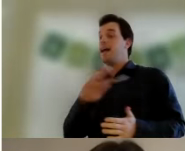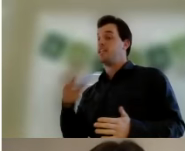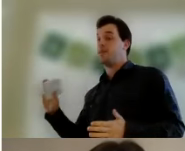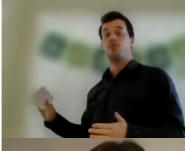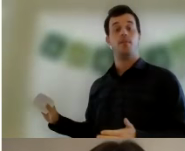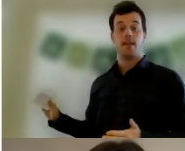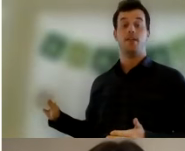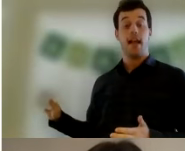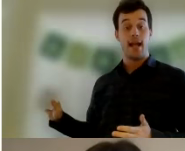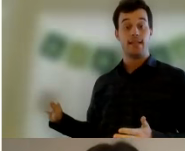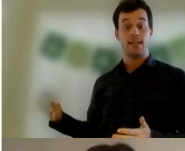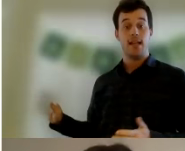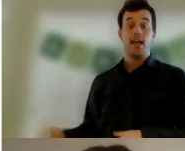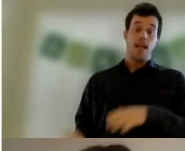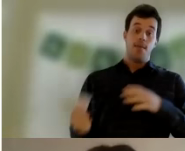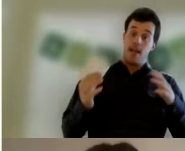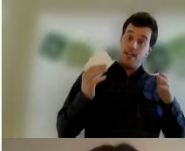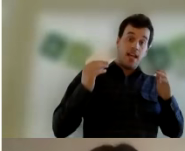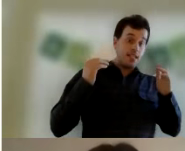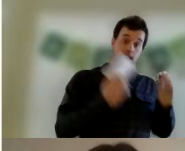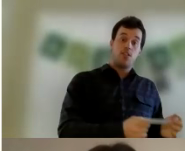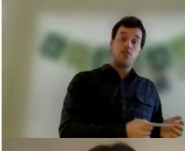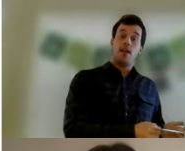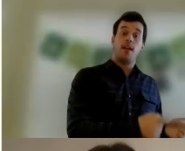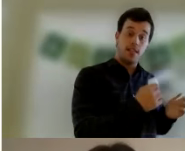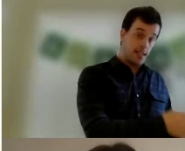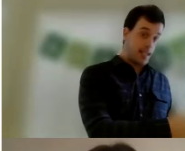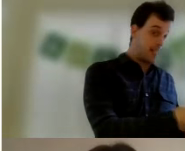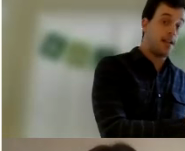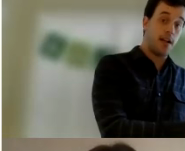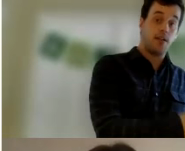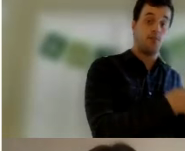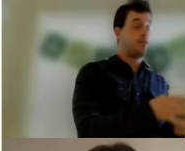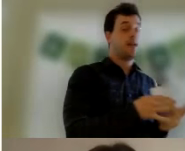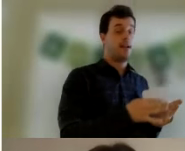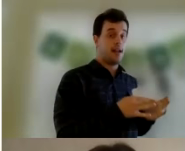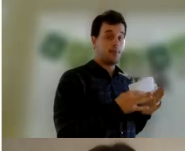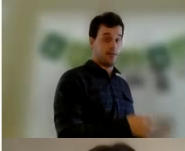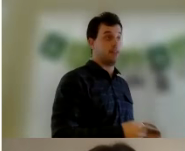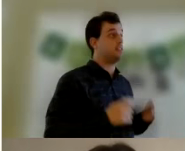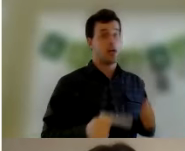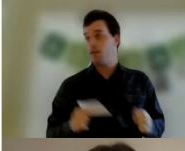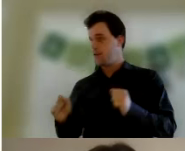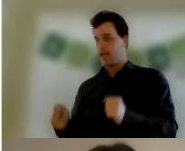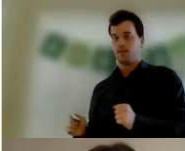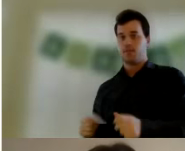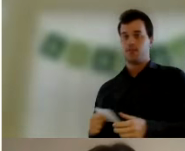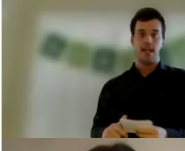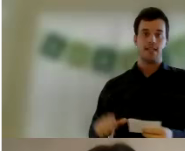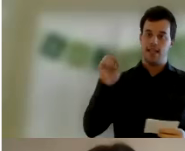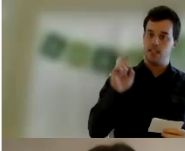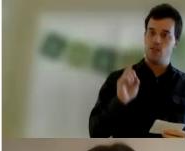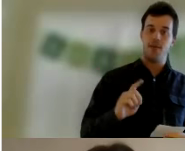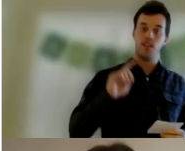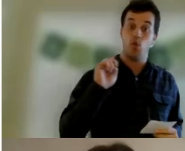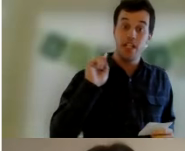expand high-speed broadband internet access. The assistant editor of Broadband Breakfast, Jericho Casper,